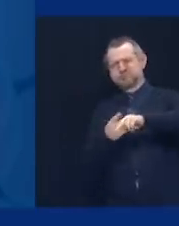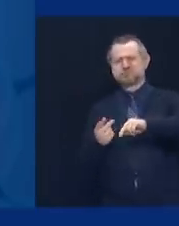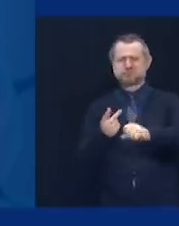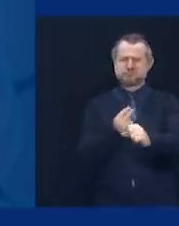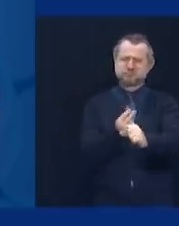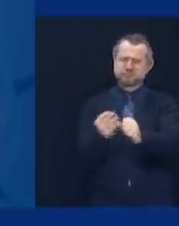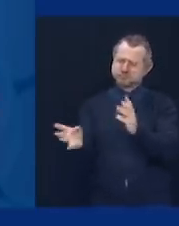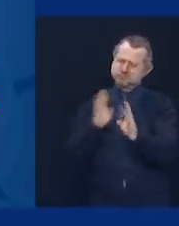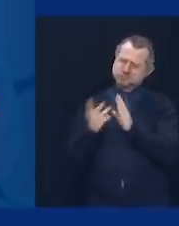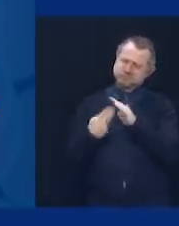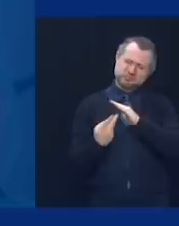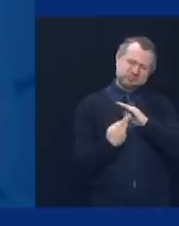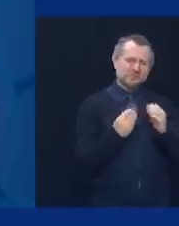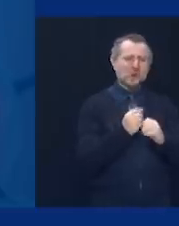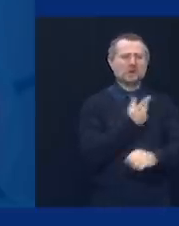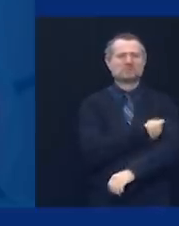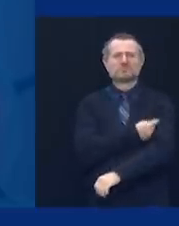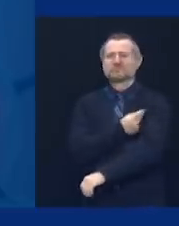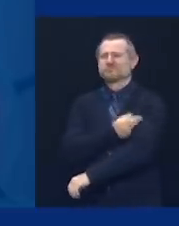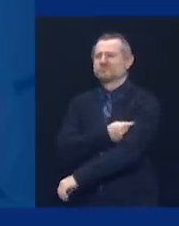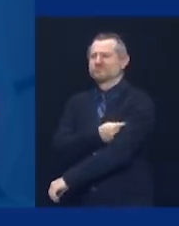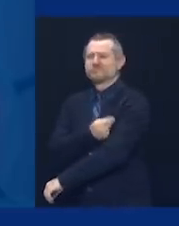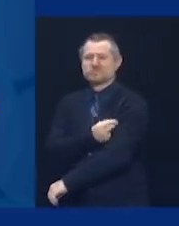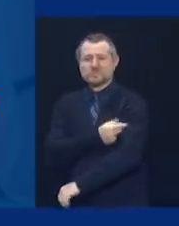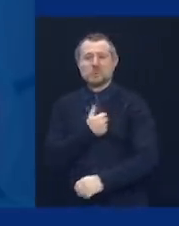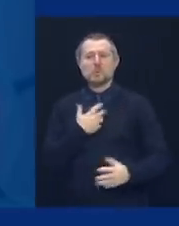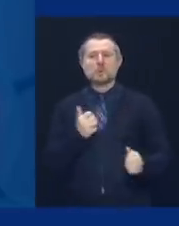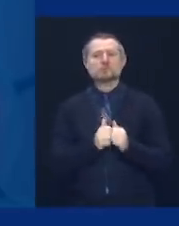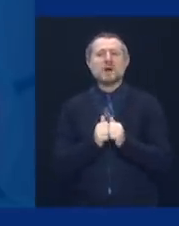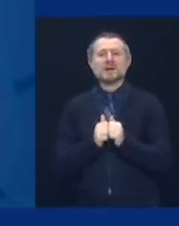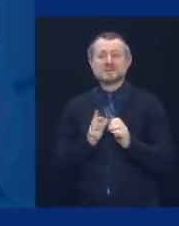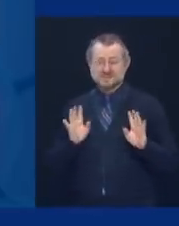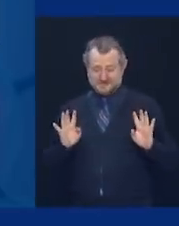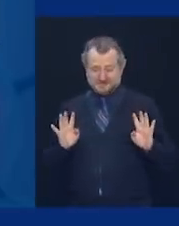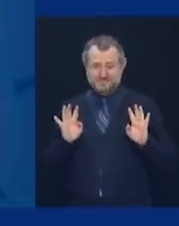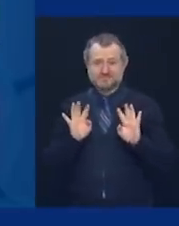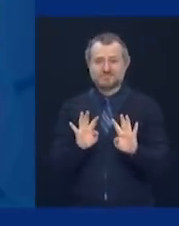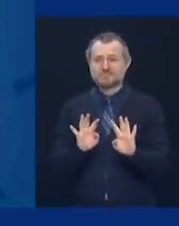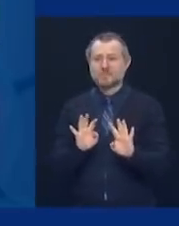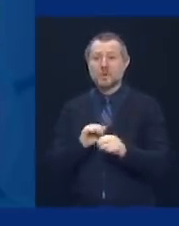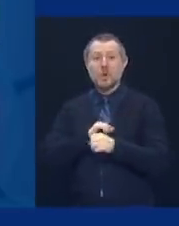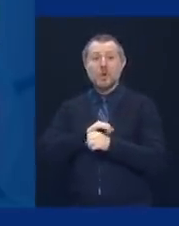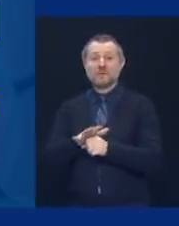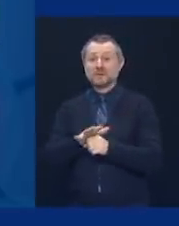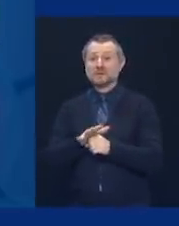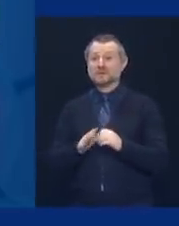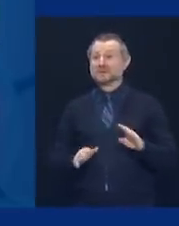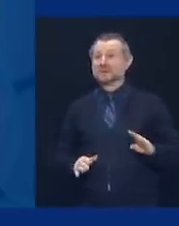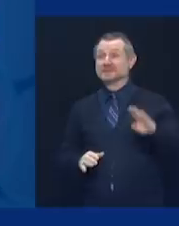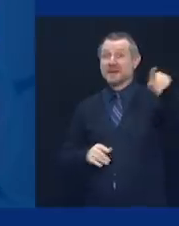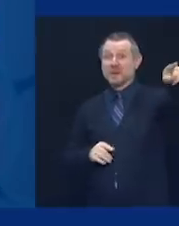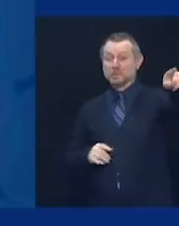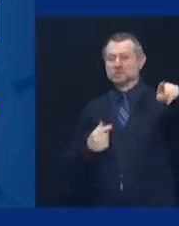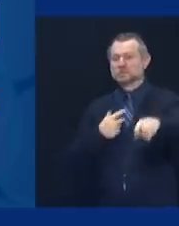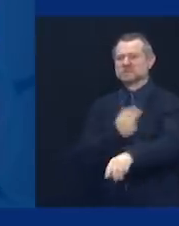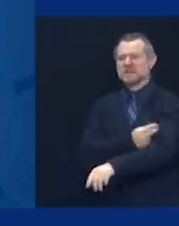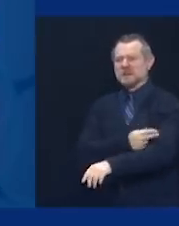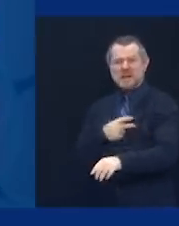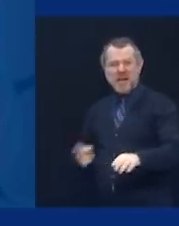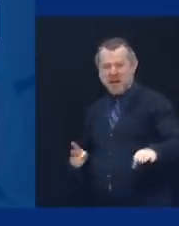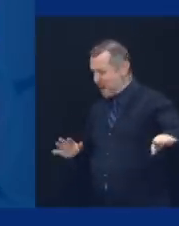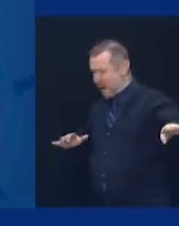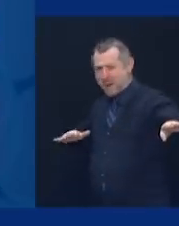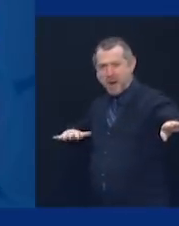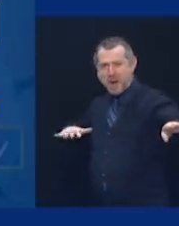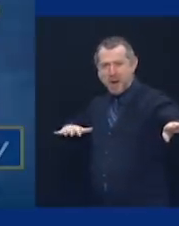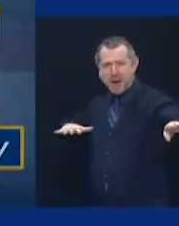COVID. The faster we vaccinate people, the quicker COVID comes down. They're talking about a